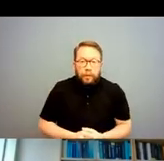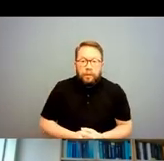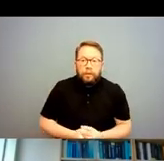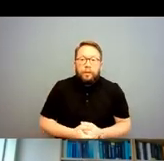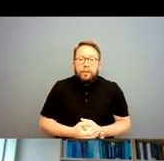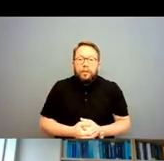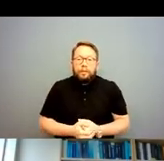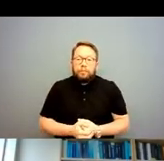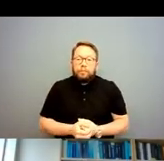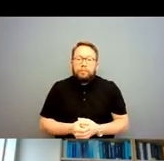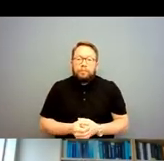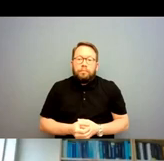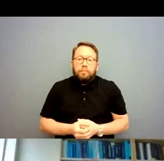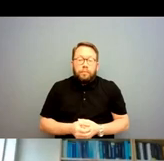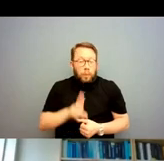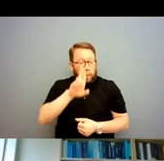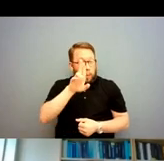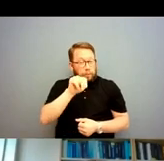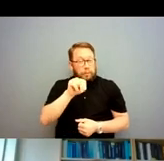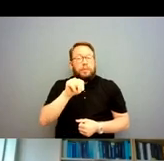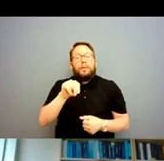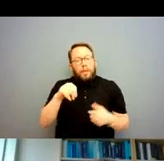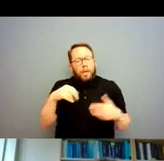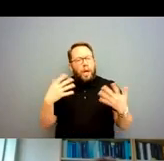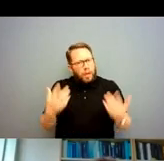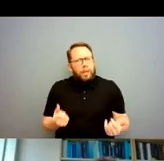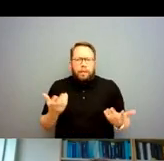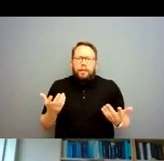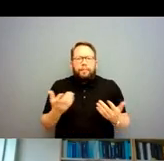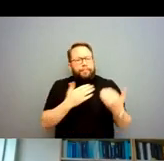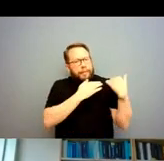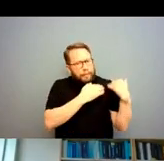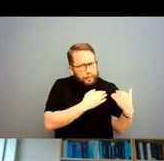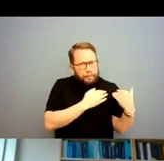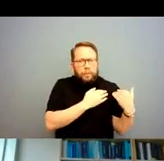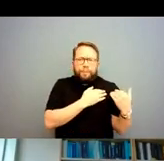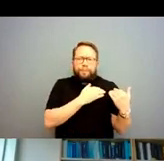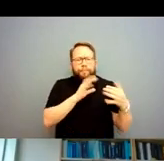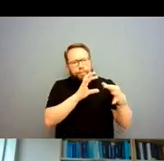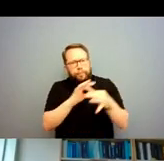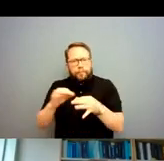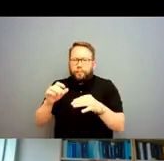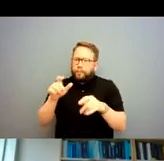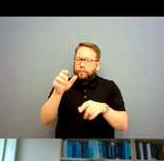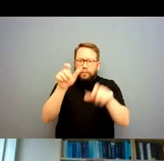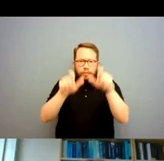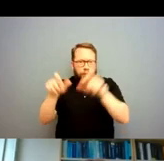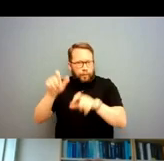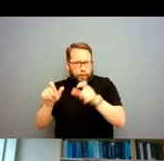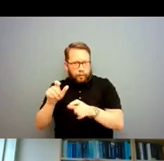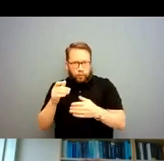Human Rights Committee, you have the Committee for the Elimination of Discrimination Against Women, the